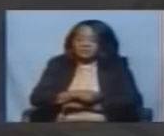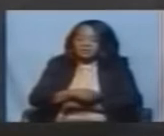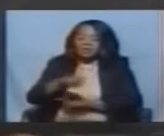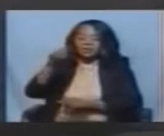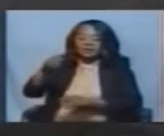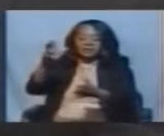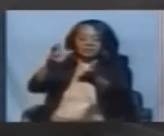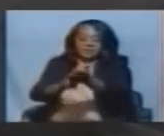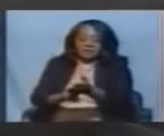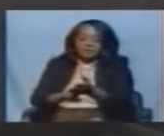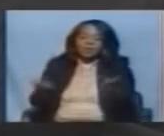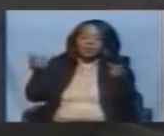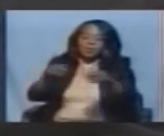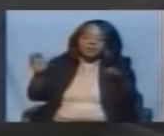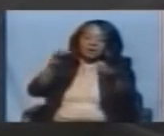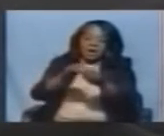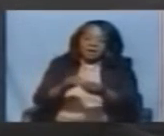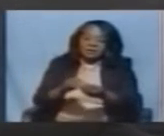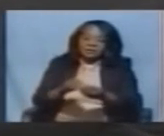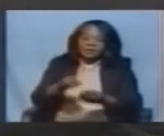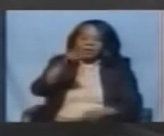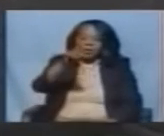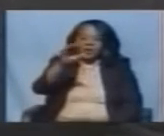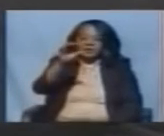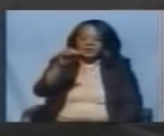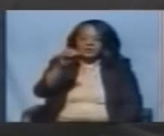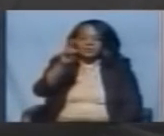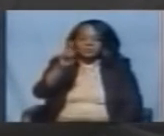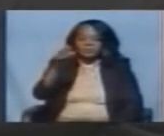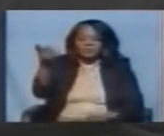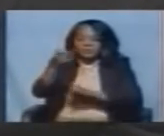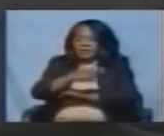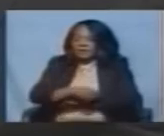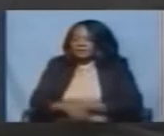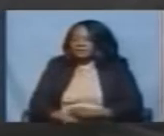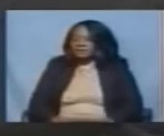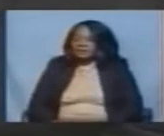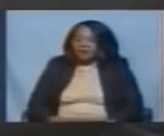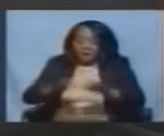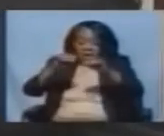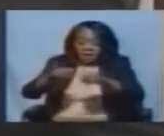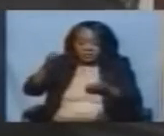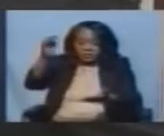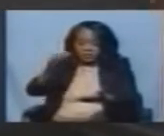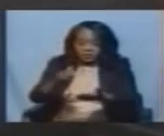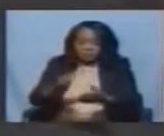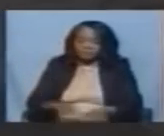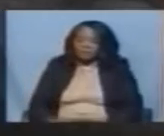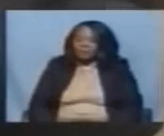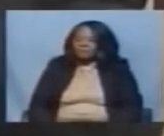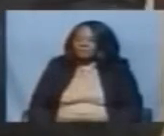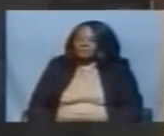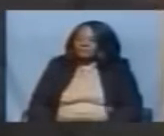when you add all that, it gives you about 102 days. But can it be shortened? We're running out of time.